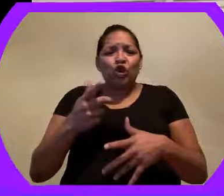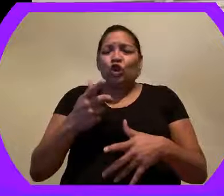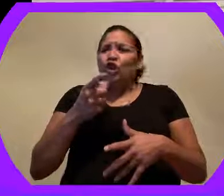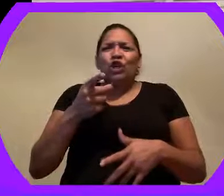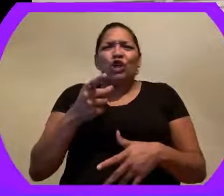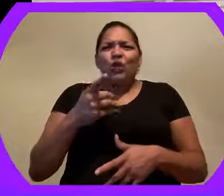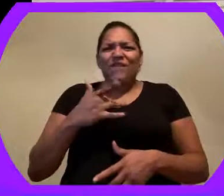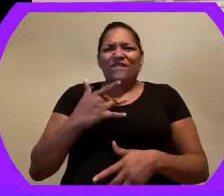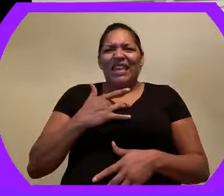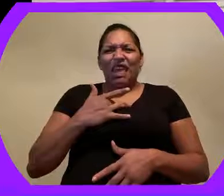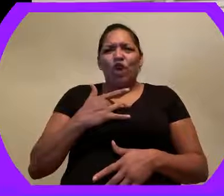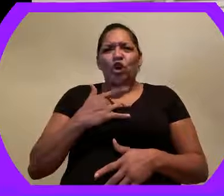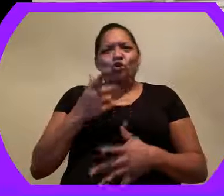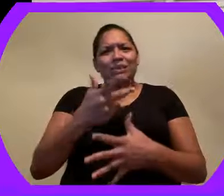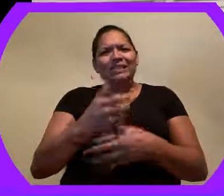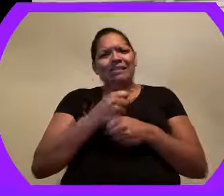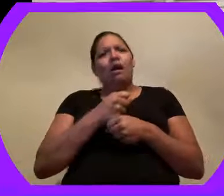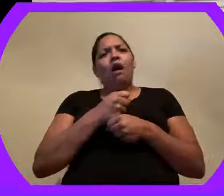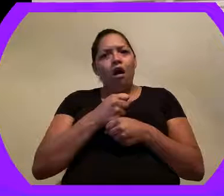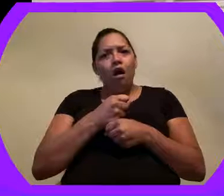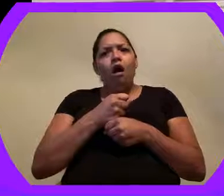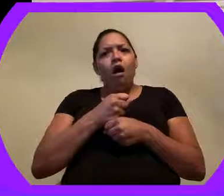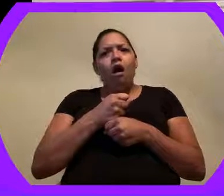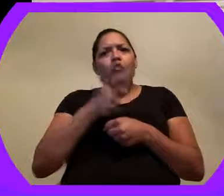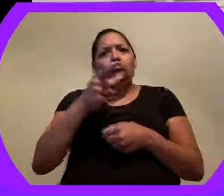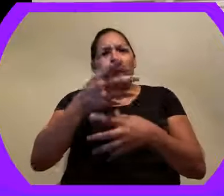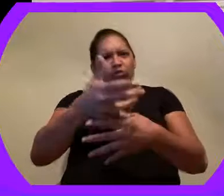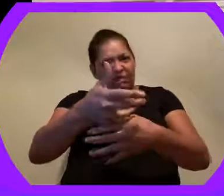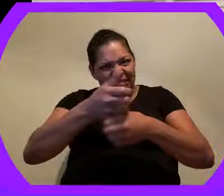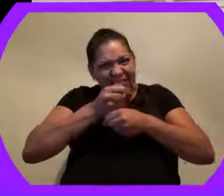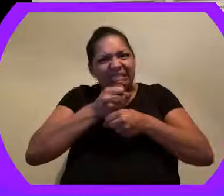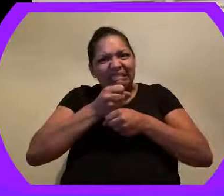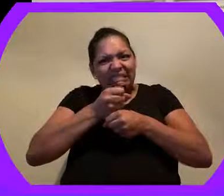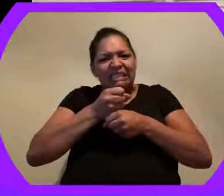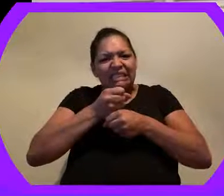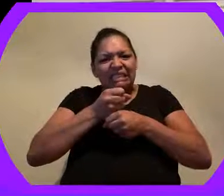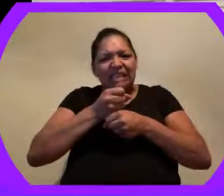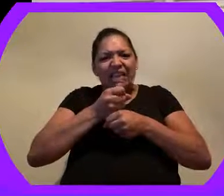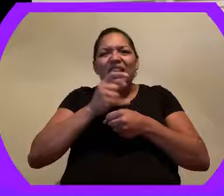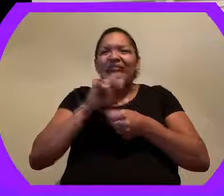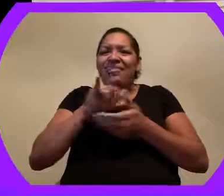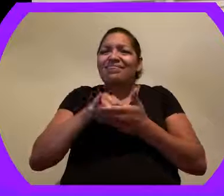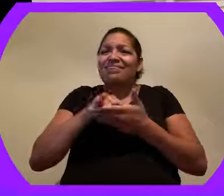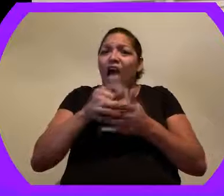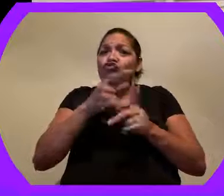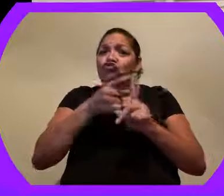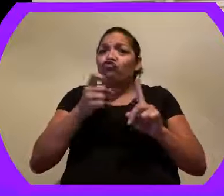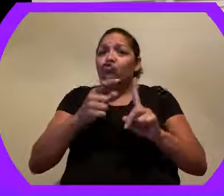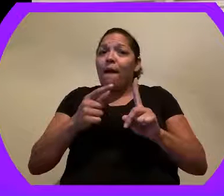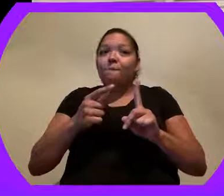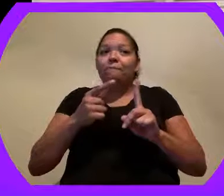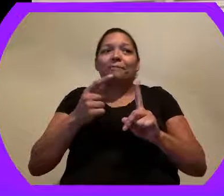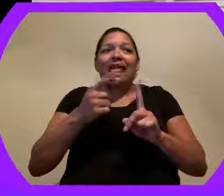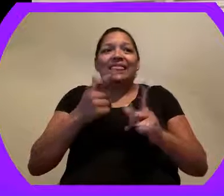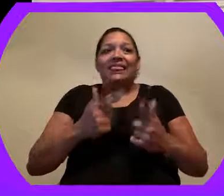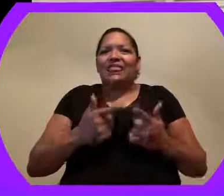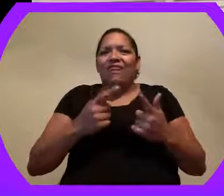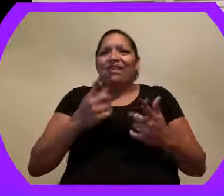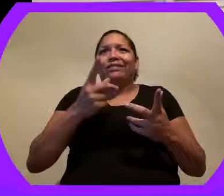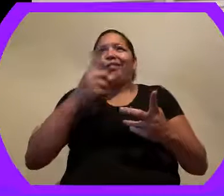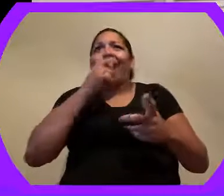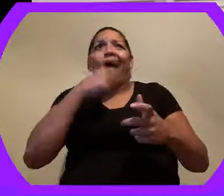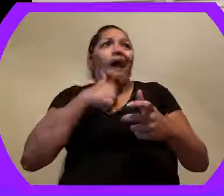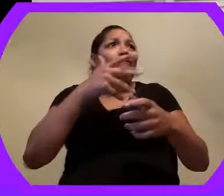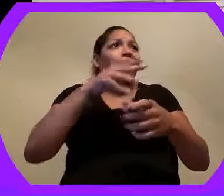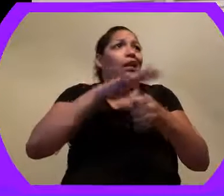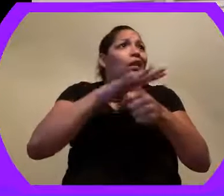are grateful for something, you are in a feeling of receiving. And when you are receiving, stress often comes from lack,